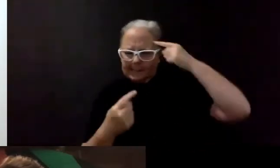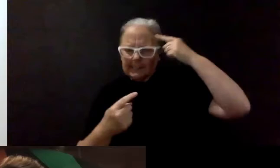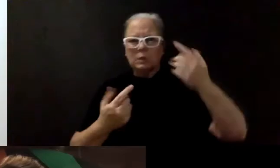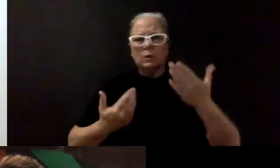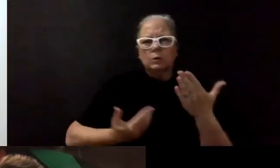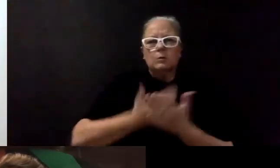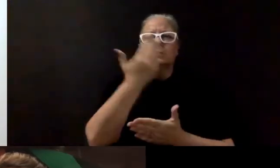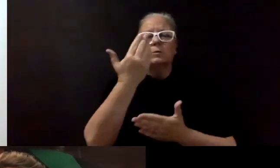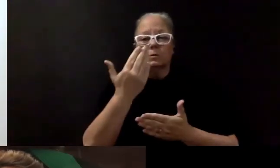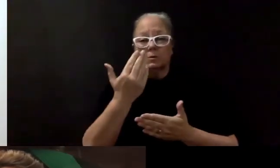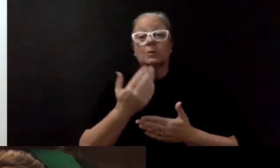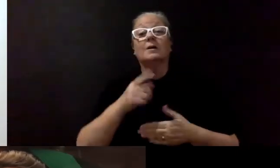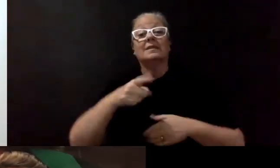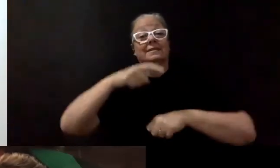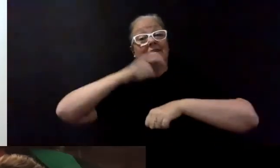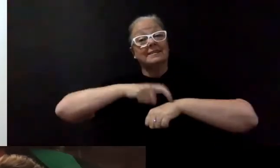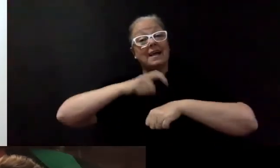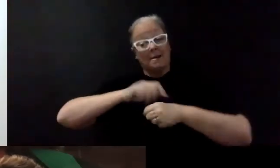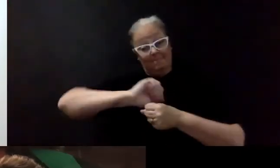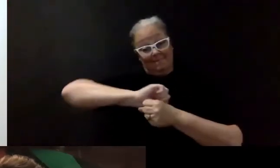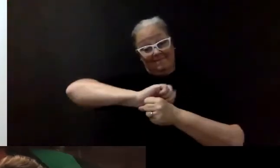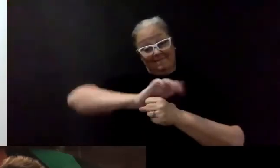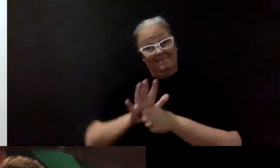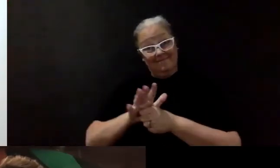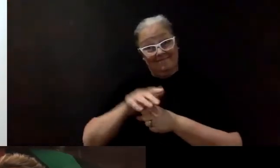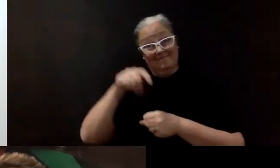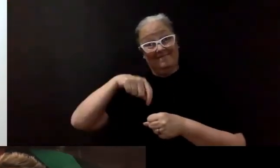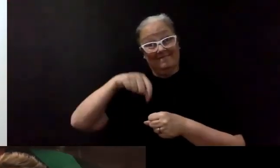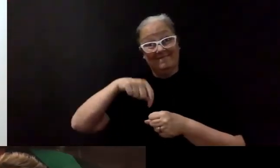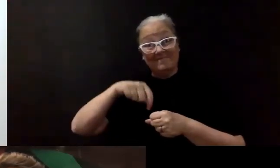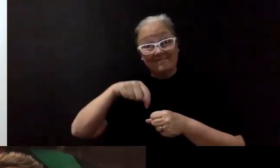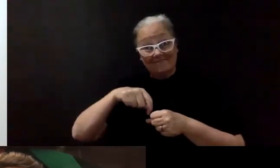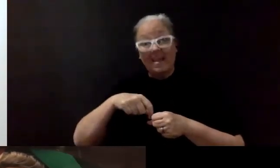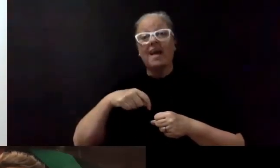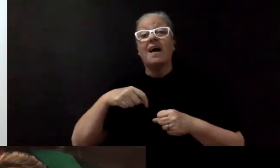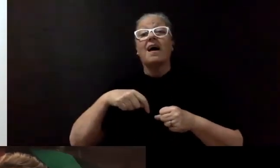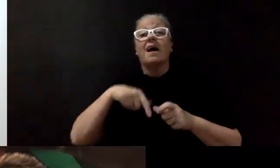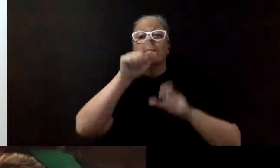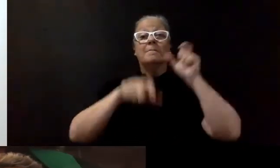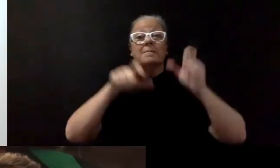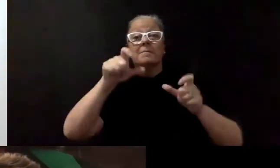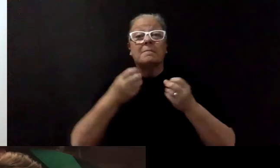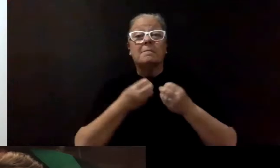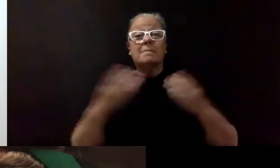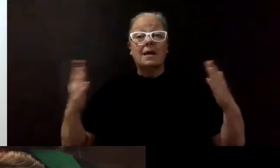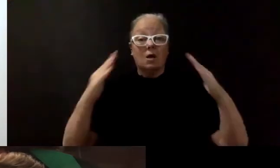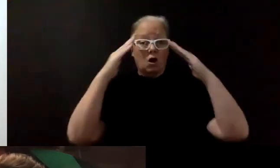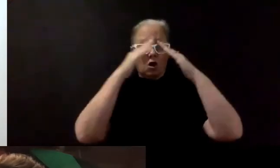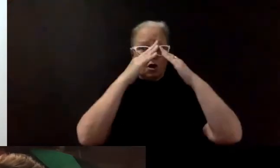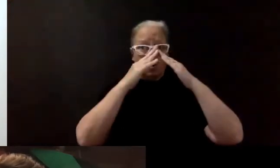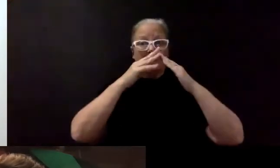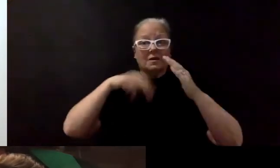that obviously the digital realm is such an awesome reality and opportunity for